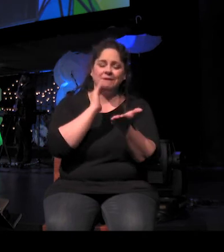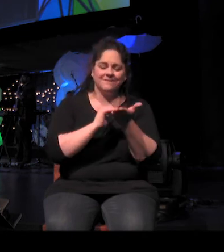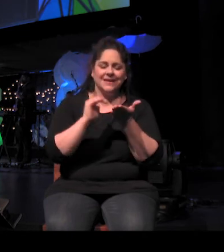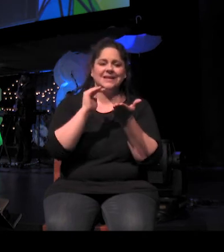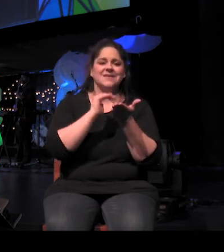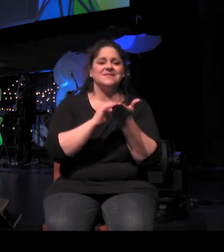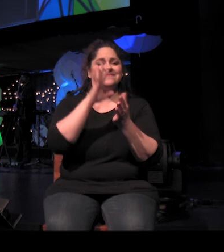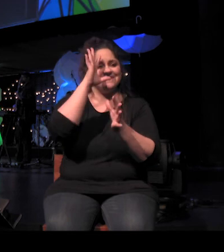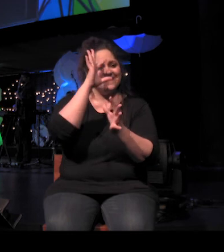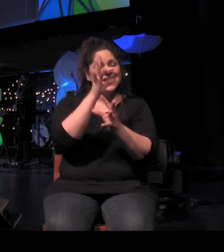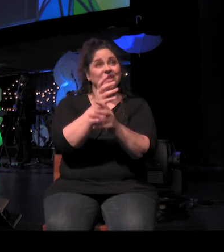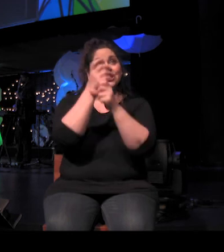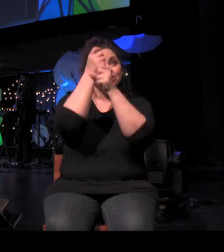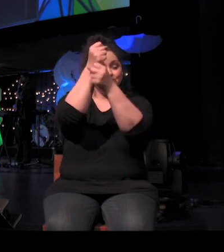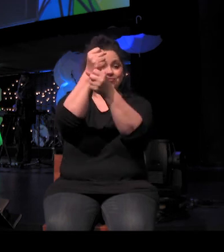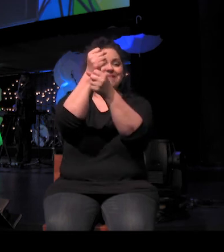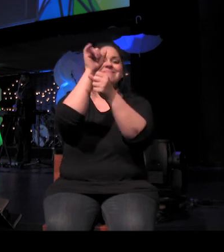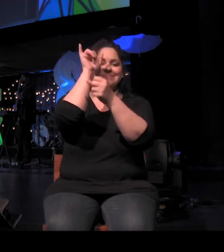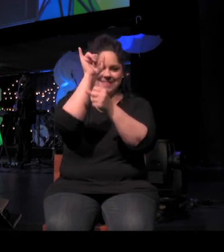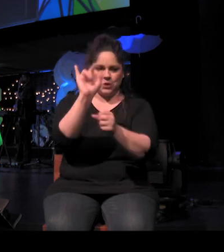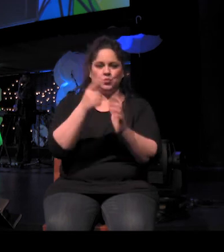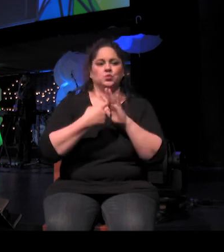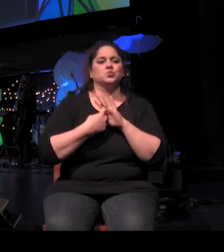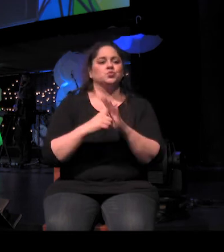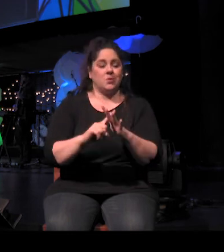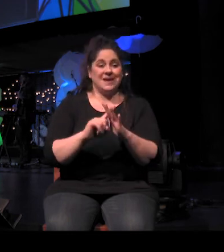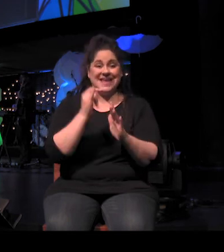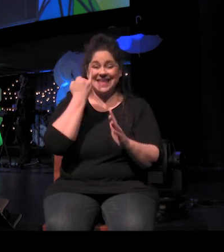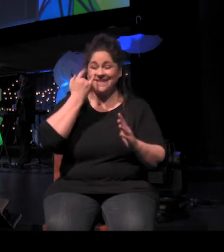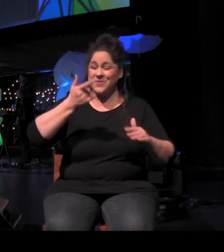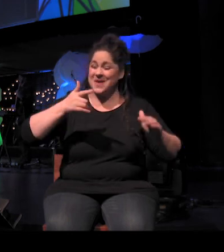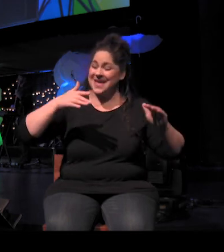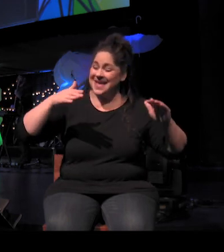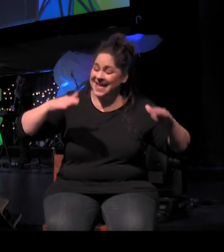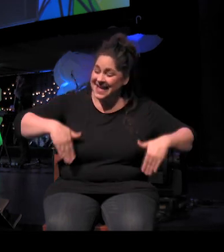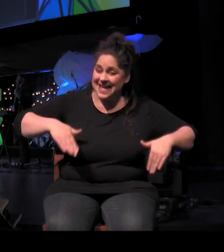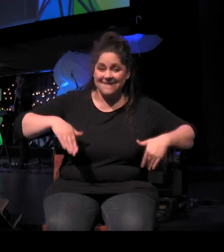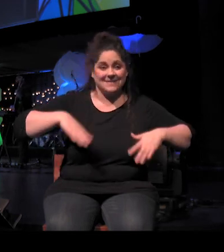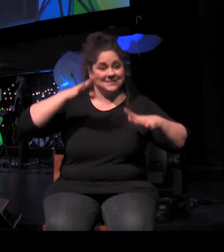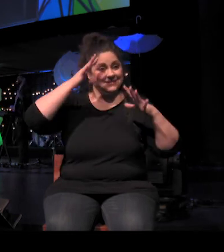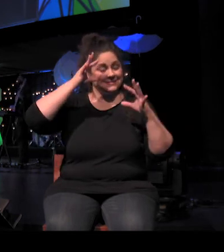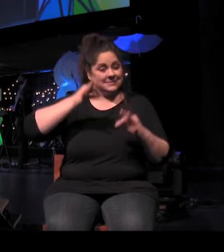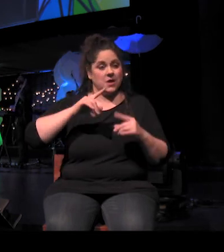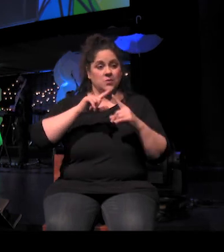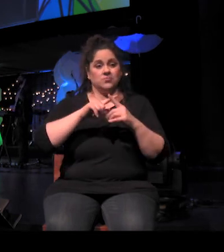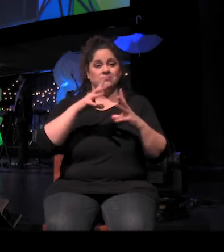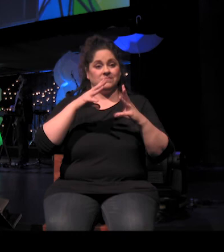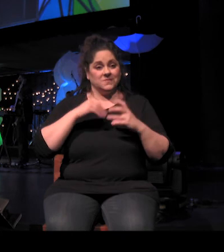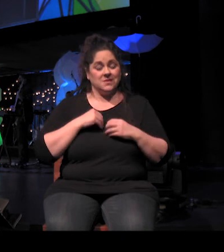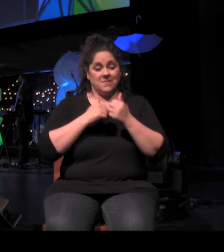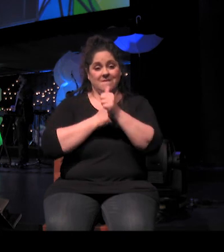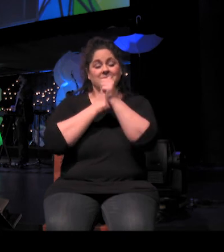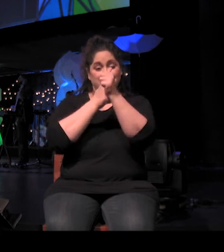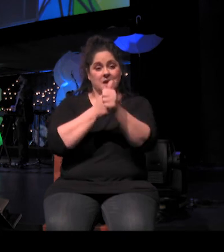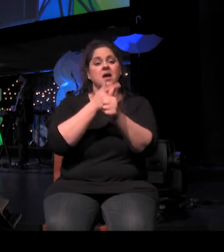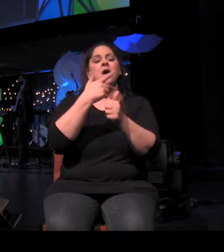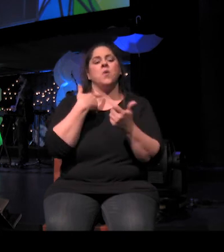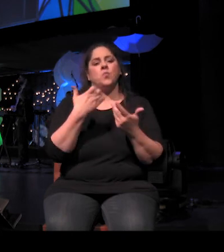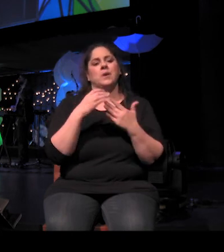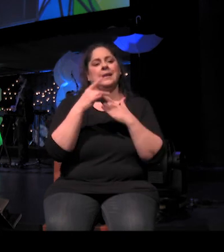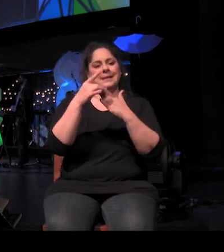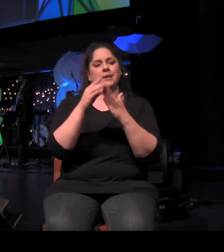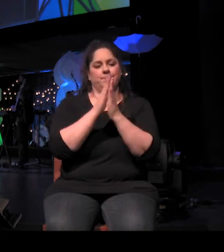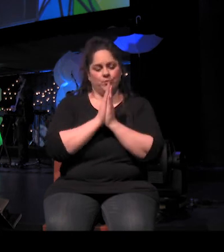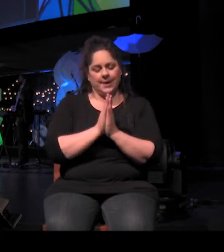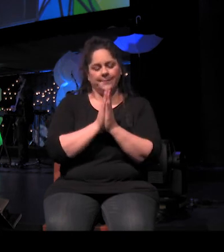Jesus. That's the starting point. And so if you've never made that decision, you're ready to do that today, I want to lead you in a prayer.